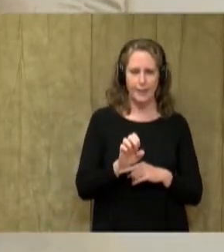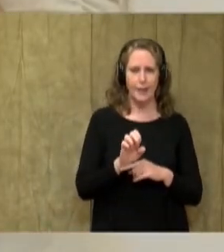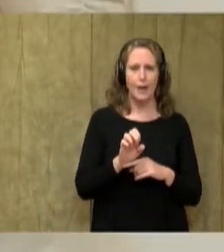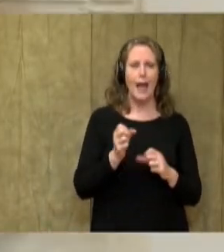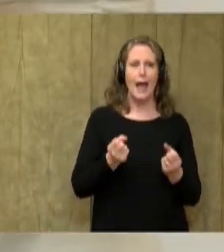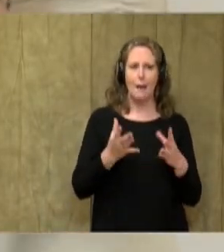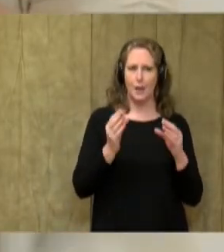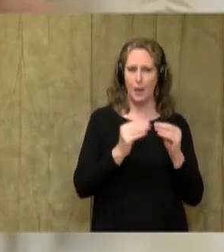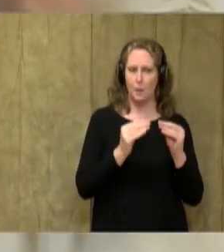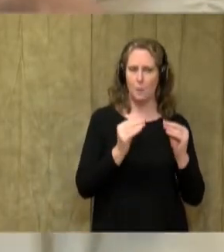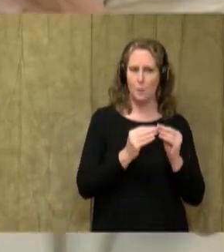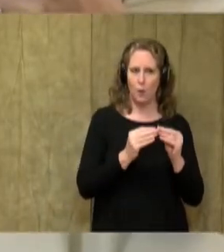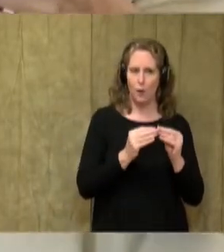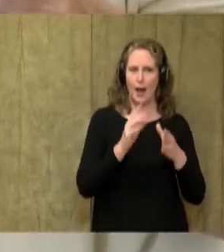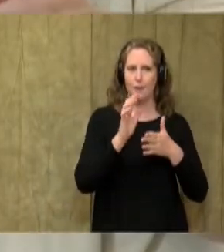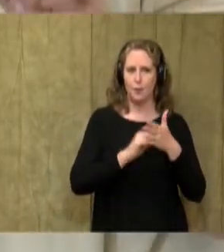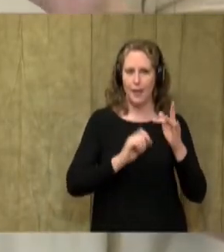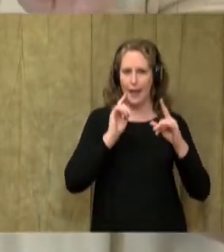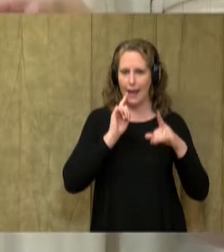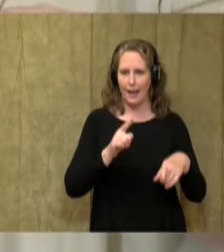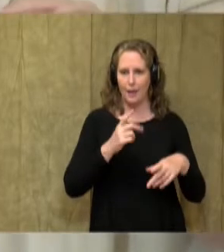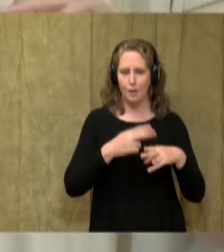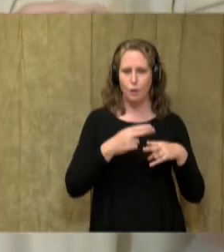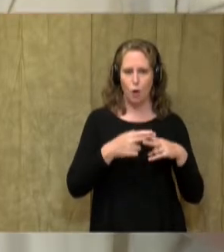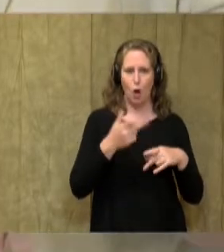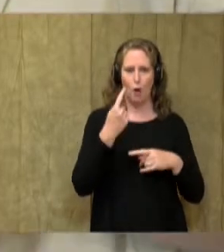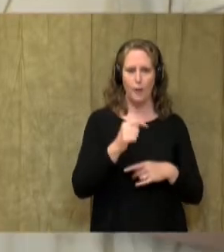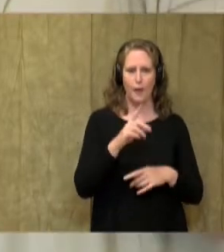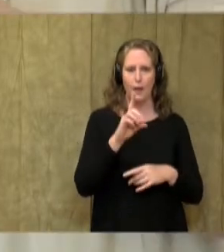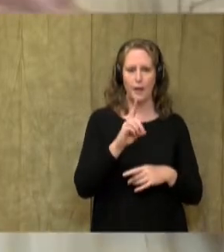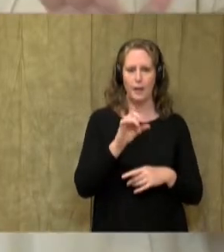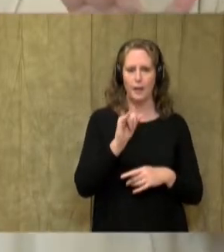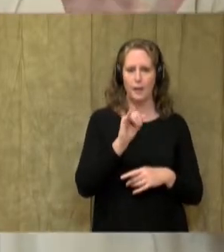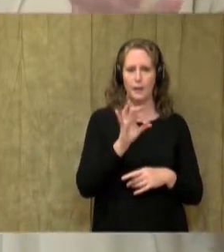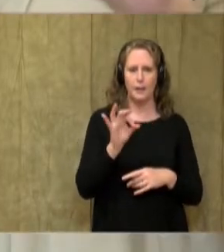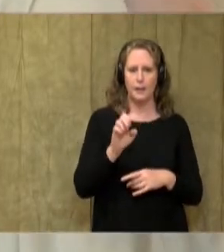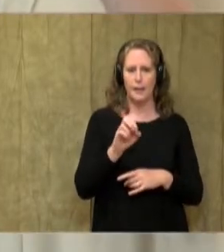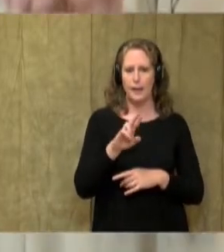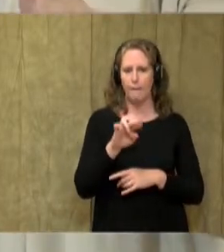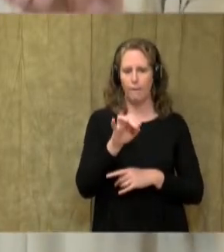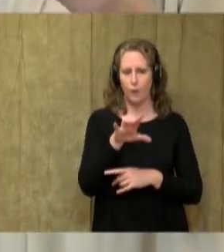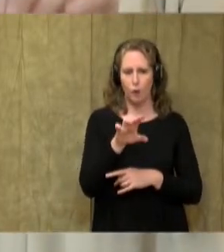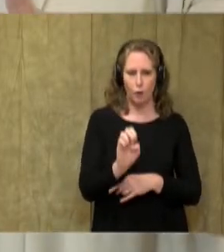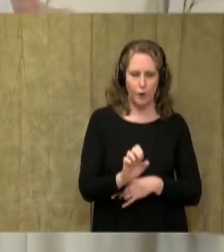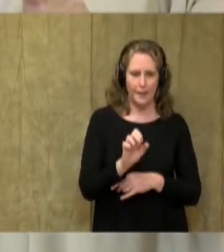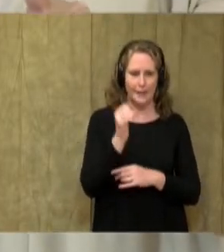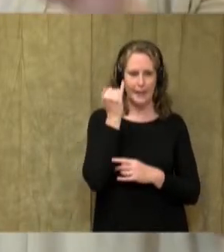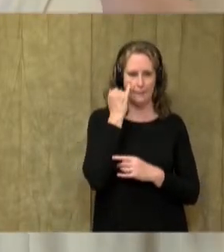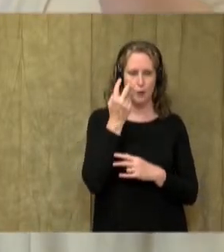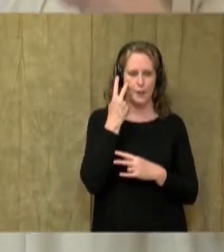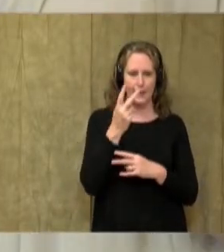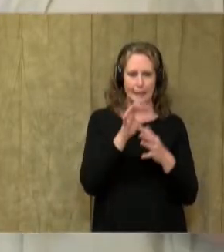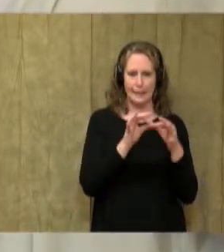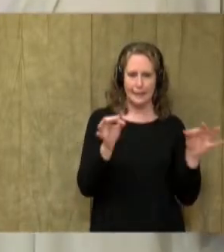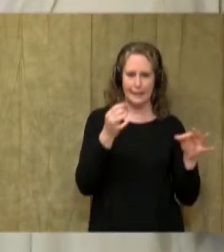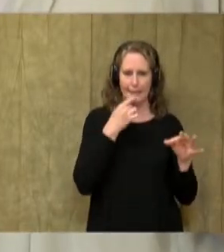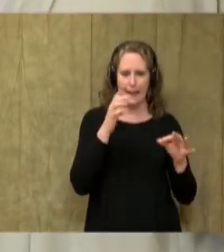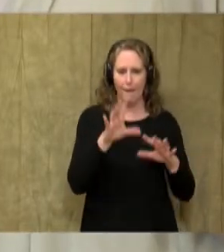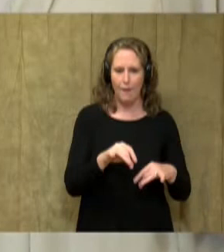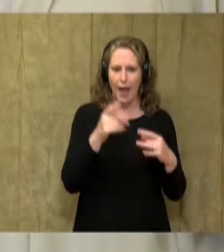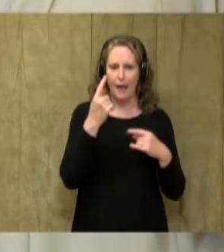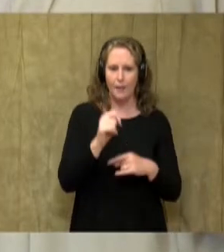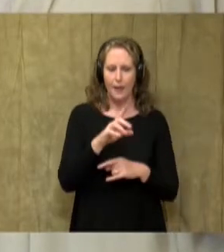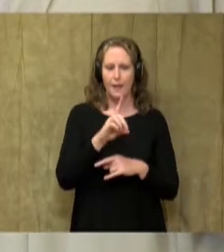remember, the answer to a subtraction problem is called the difference. So if you ever see something that says find the difference, what do you know to